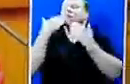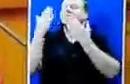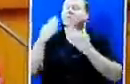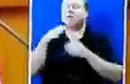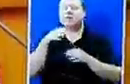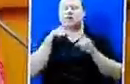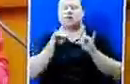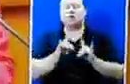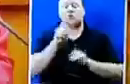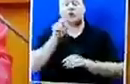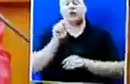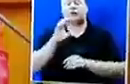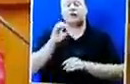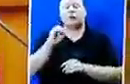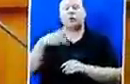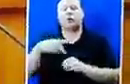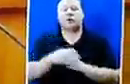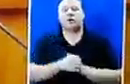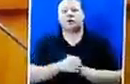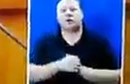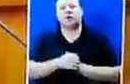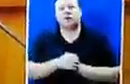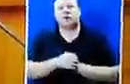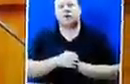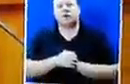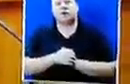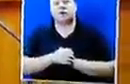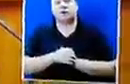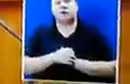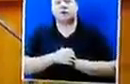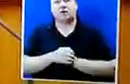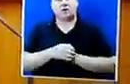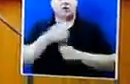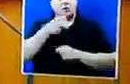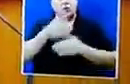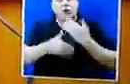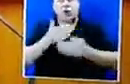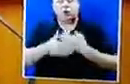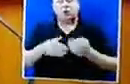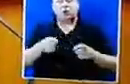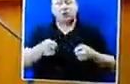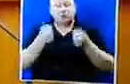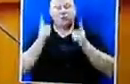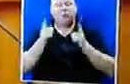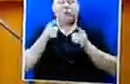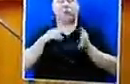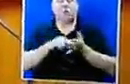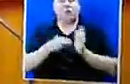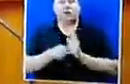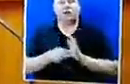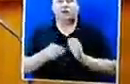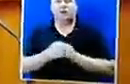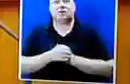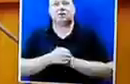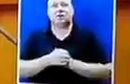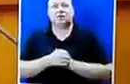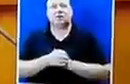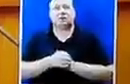Chairperson of the NCOP, you have, however, continued with your dangerous plans, and you are even courageous.